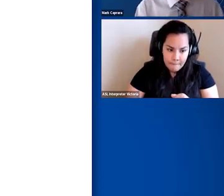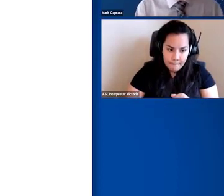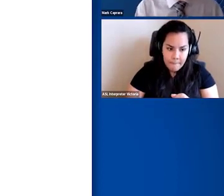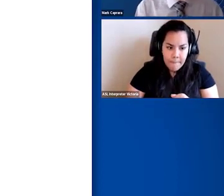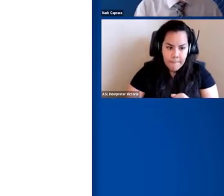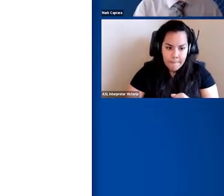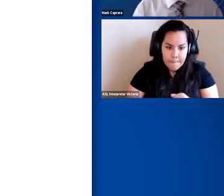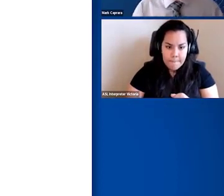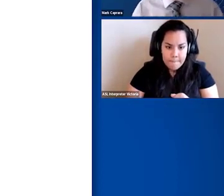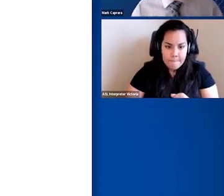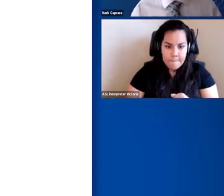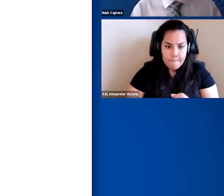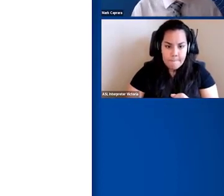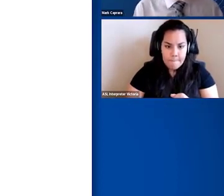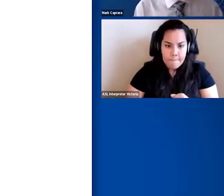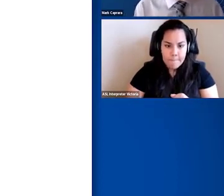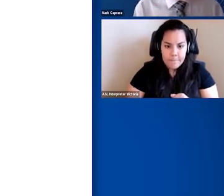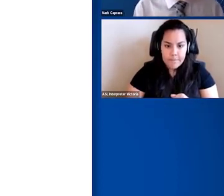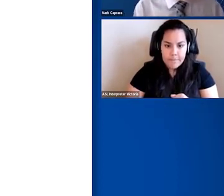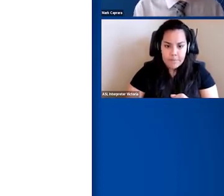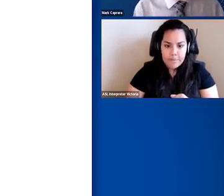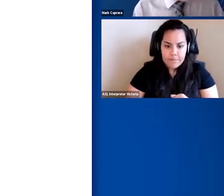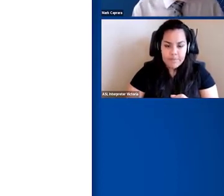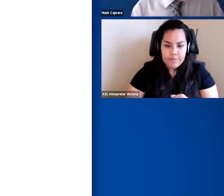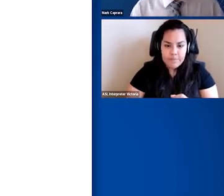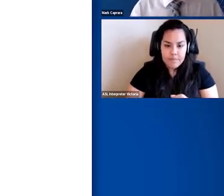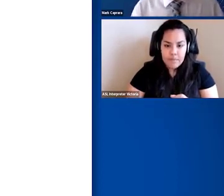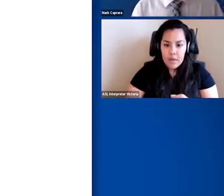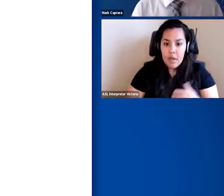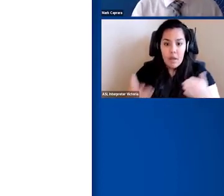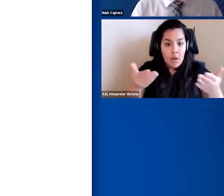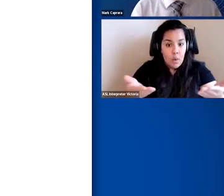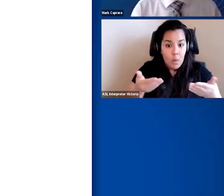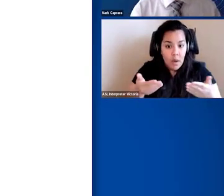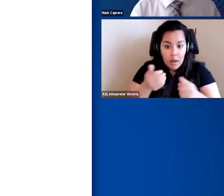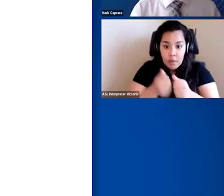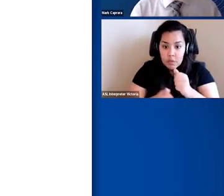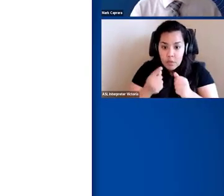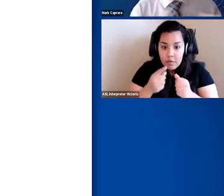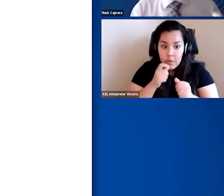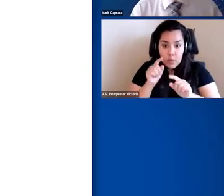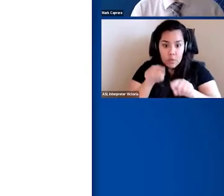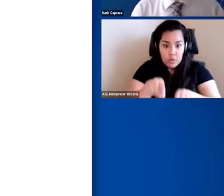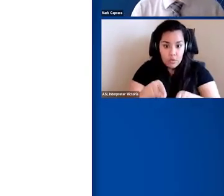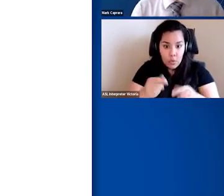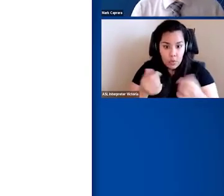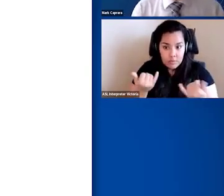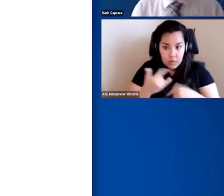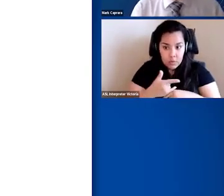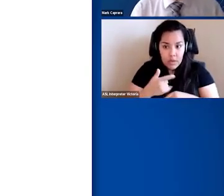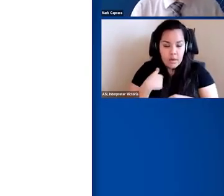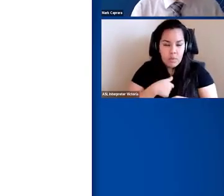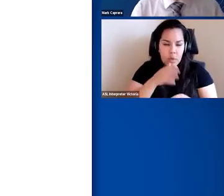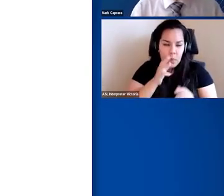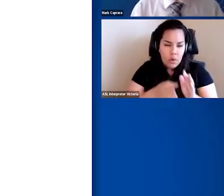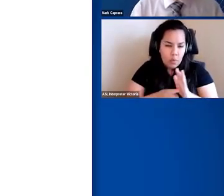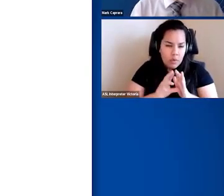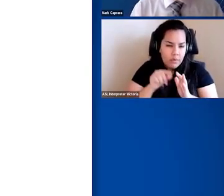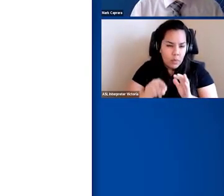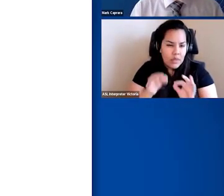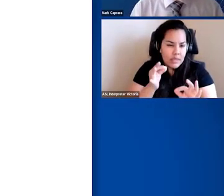Okay, I'd like to welcome everybody who's attending today as we go over the Simplified review framework.